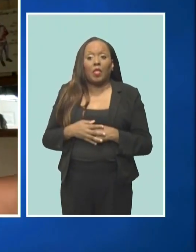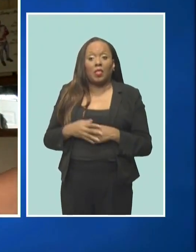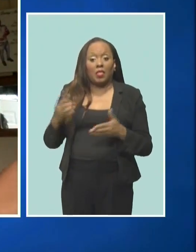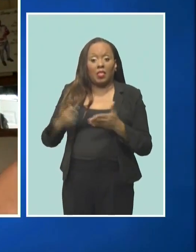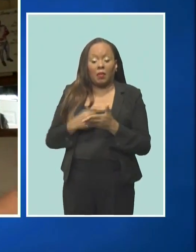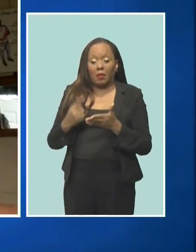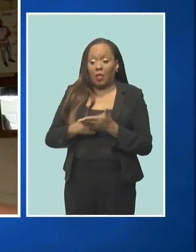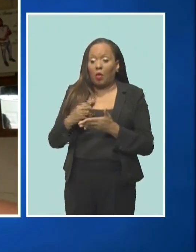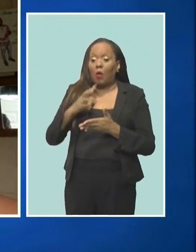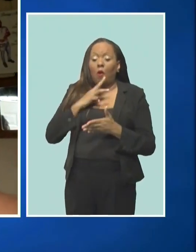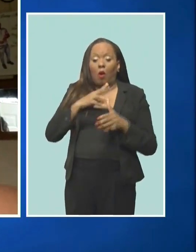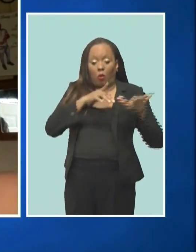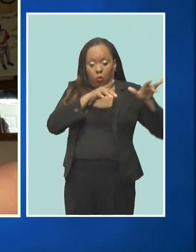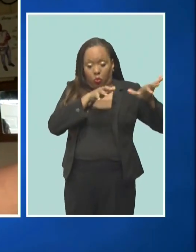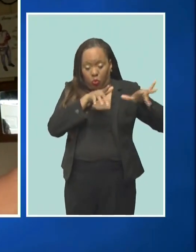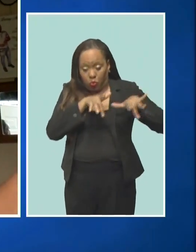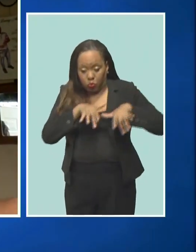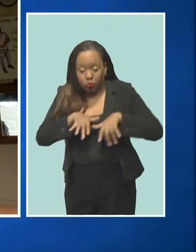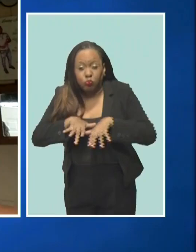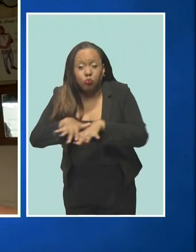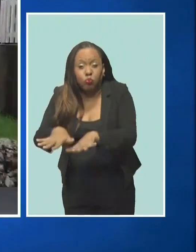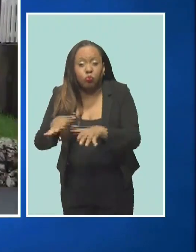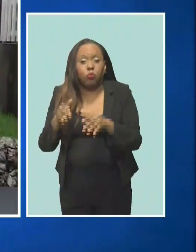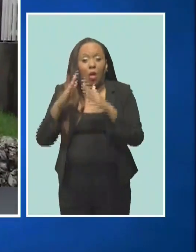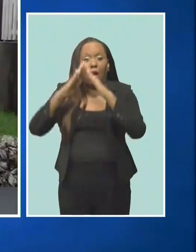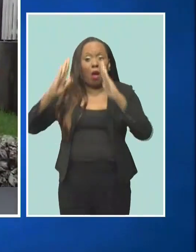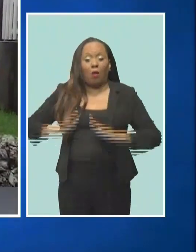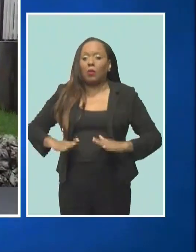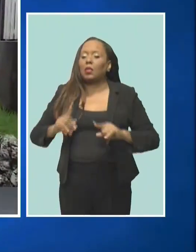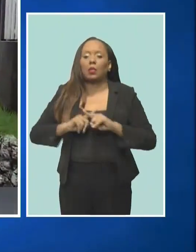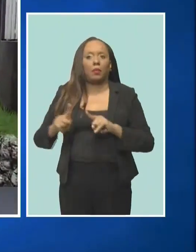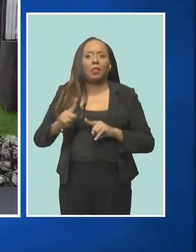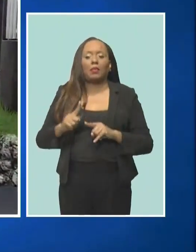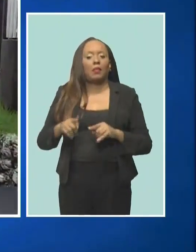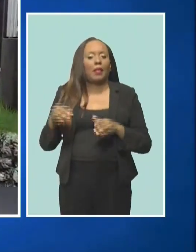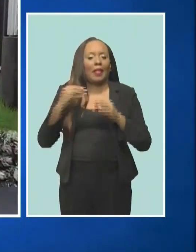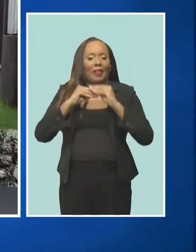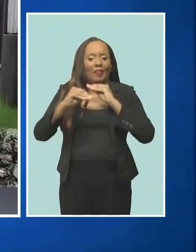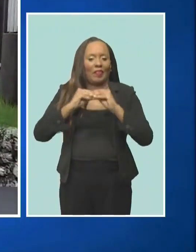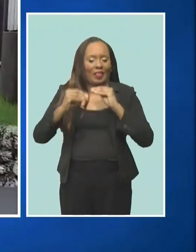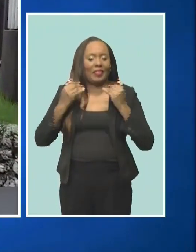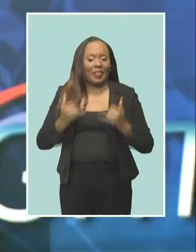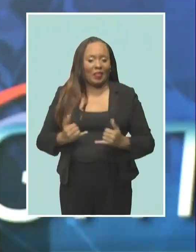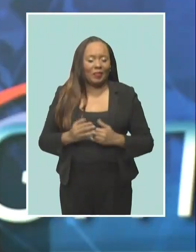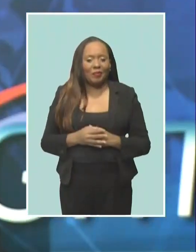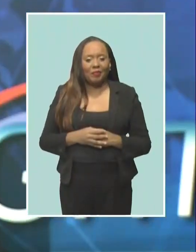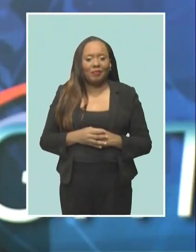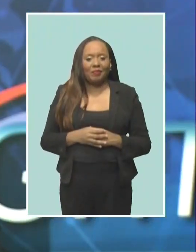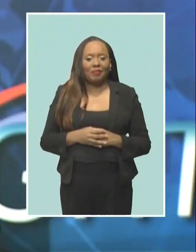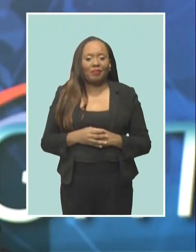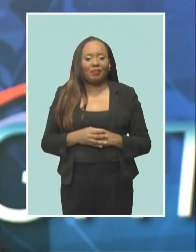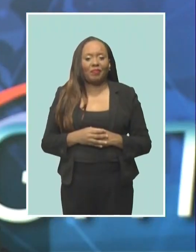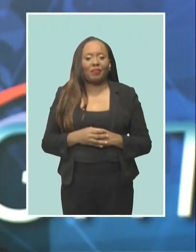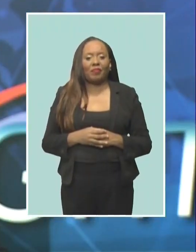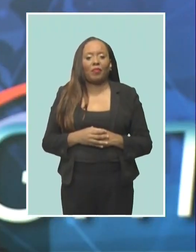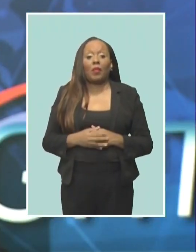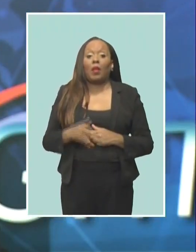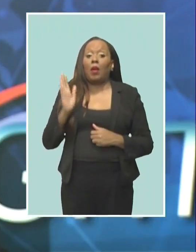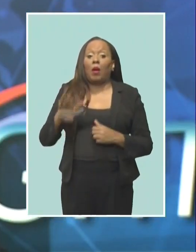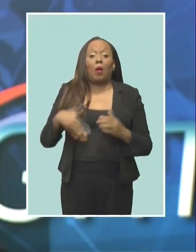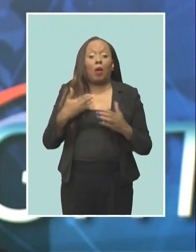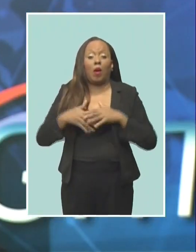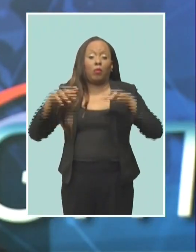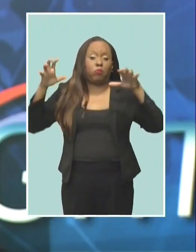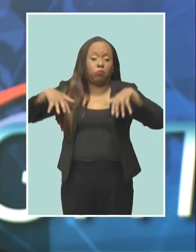come straight down, but the drainage working. Anesta Henry, CBC News. Well, amid all that